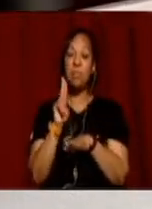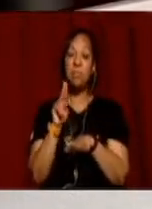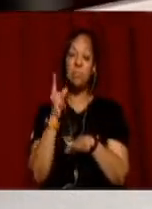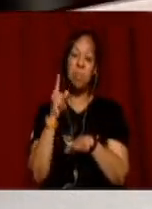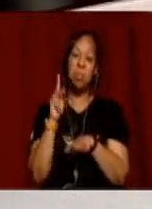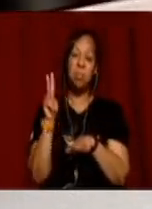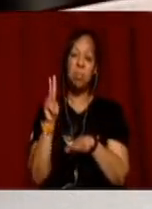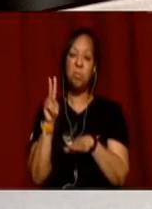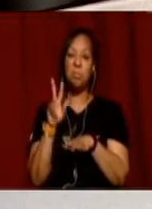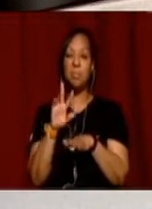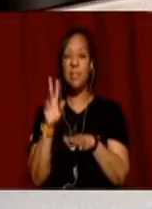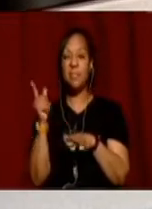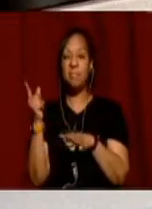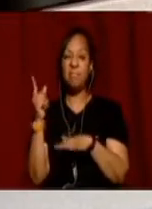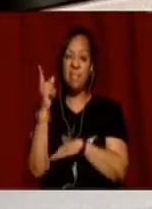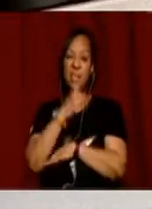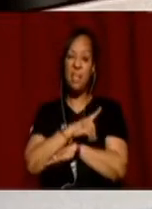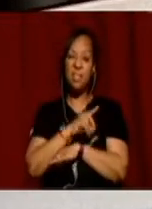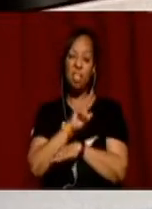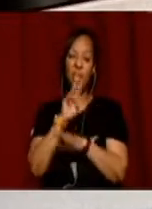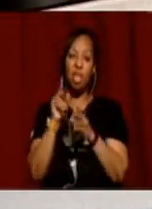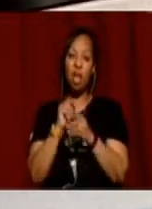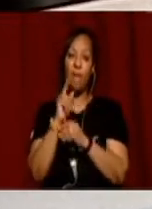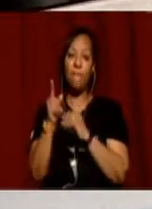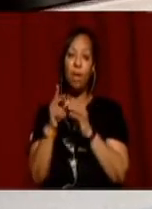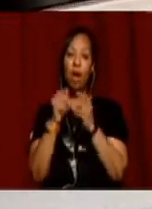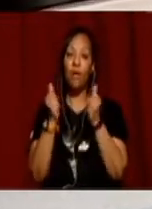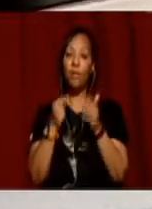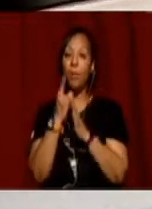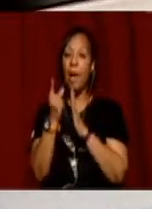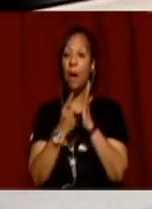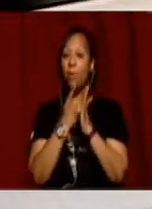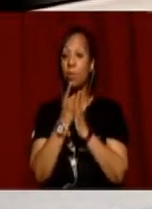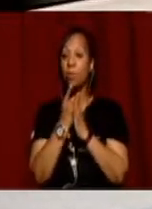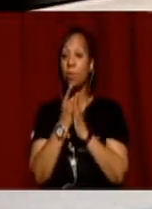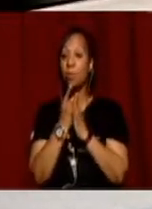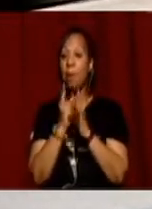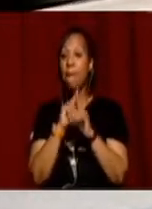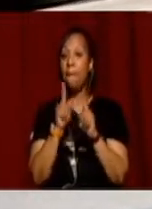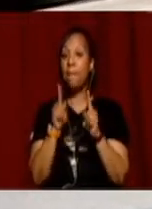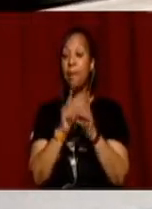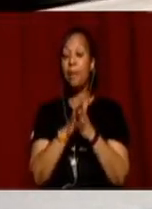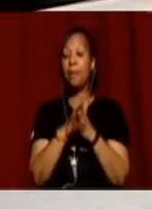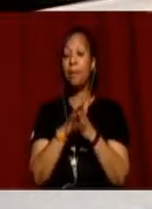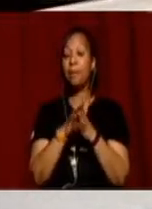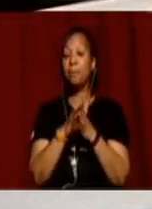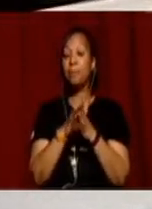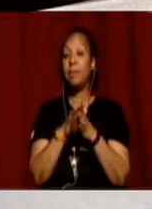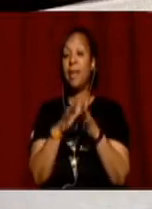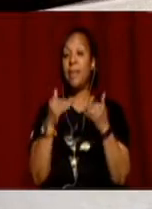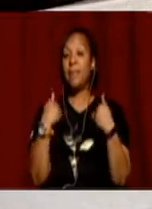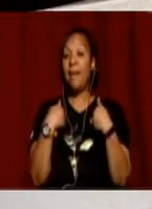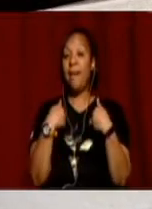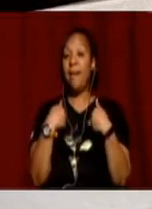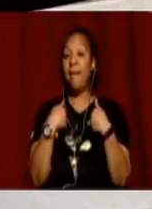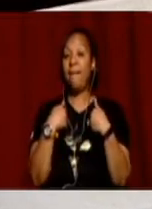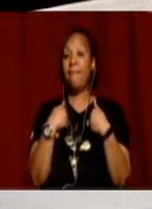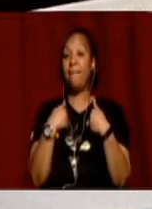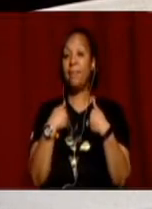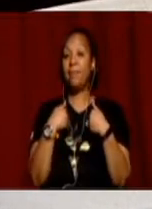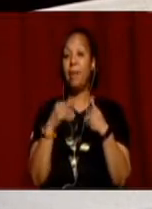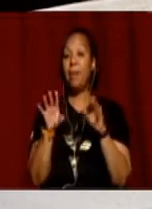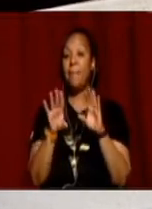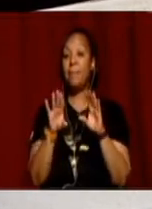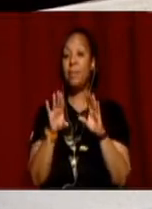two. It usually only takes a few hours to do the test, but they have a backlog. And so there have